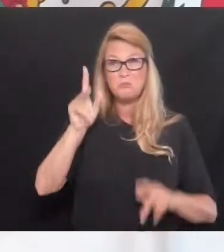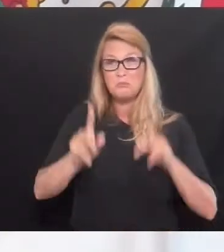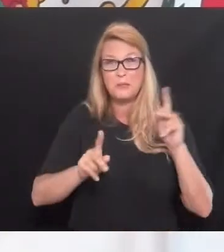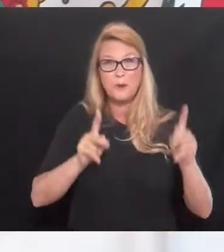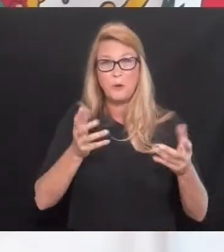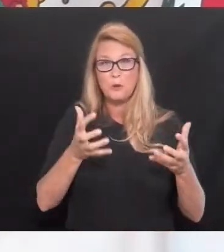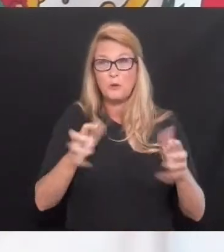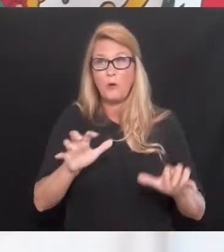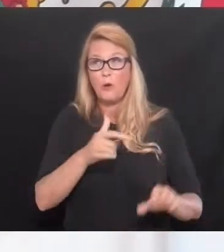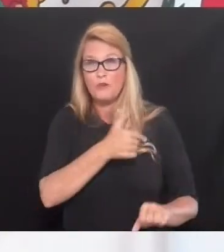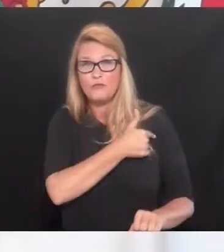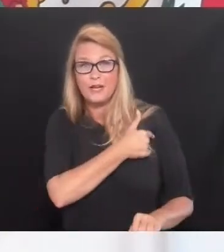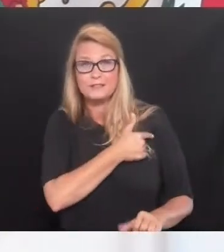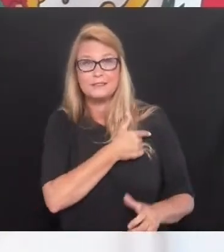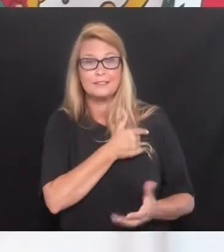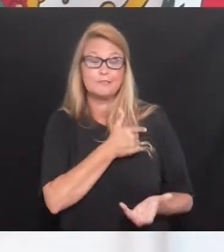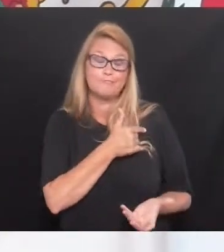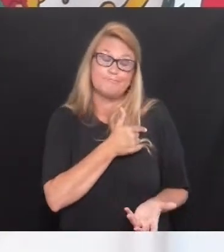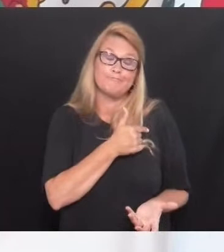it, is